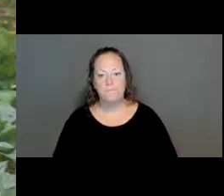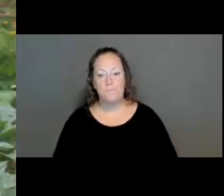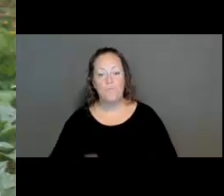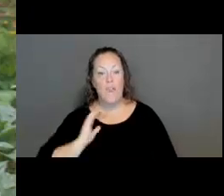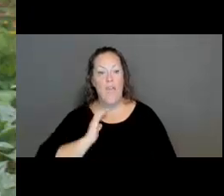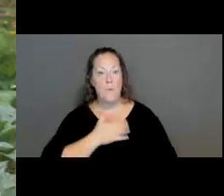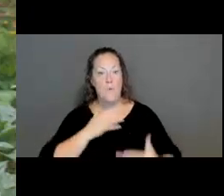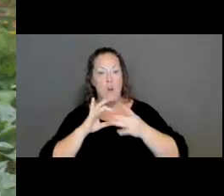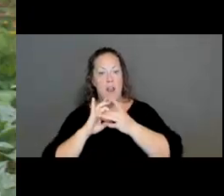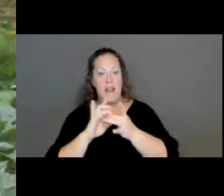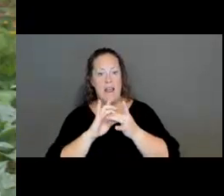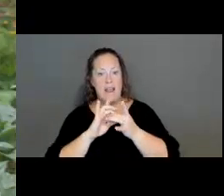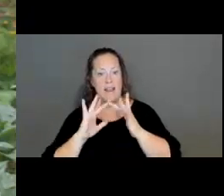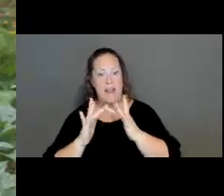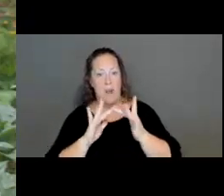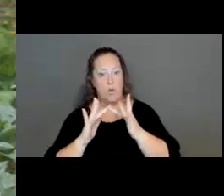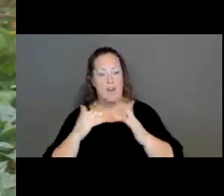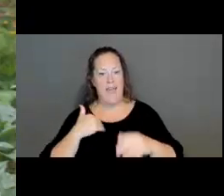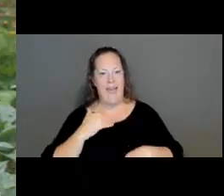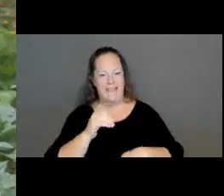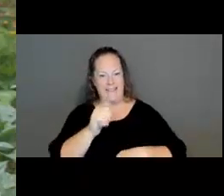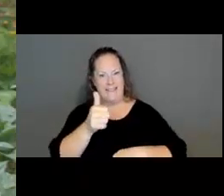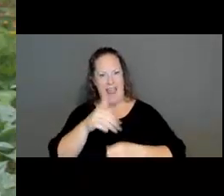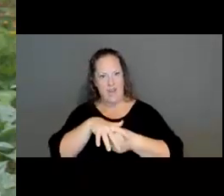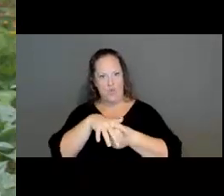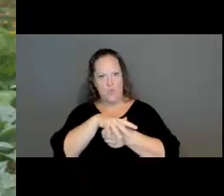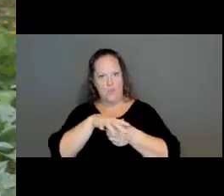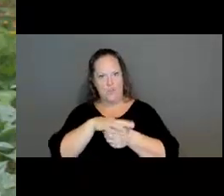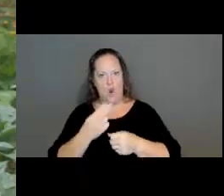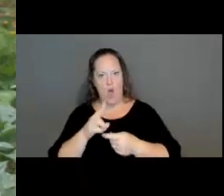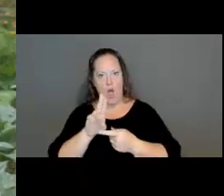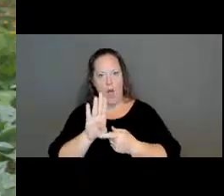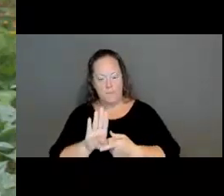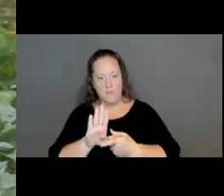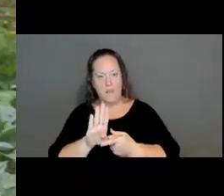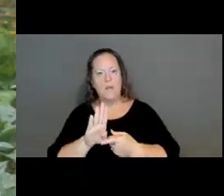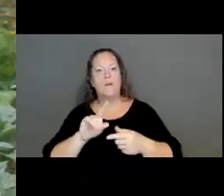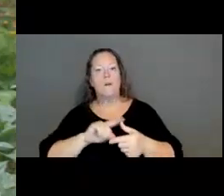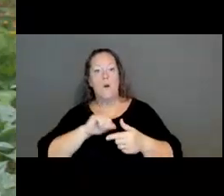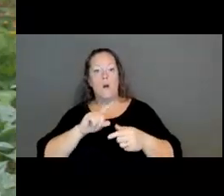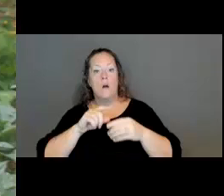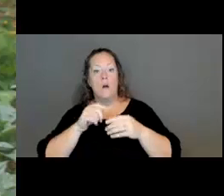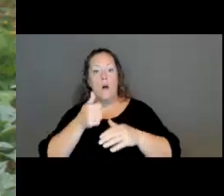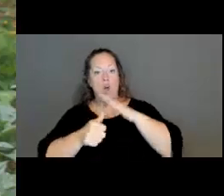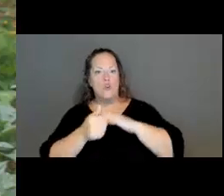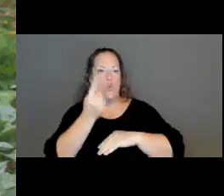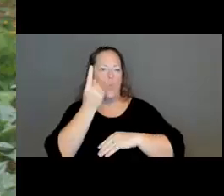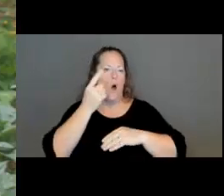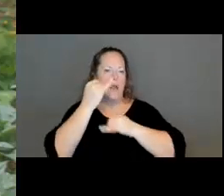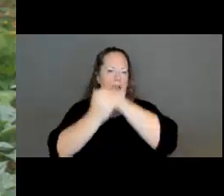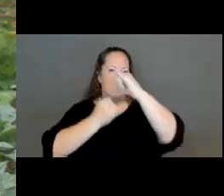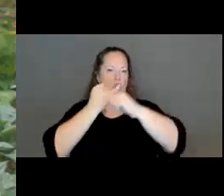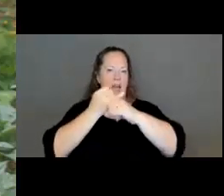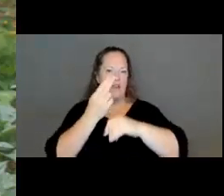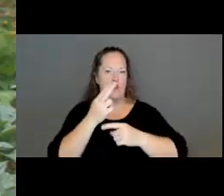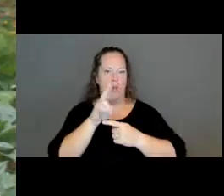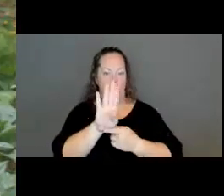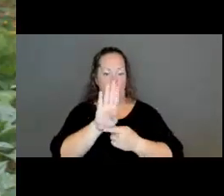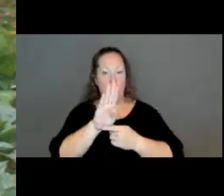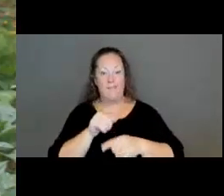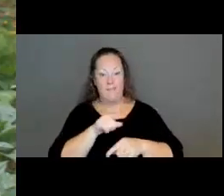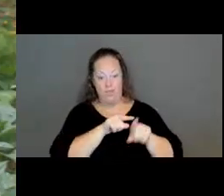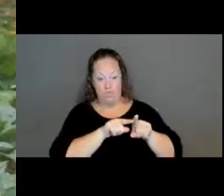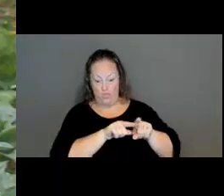Climate Hub Network has 10 regional hubs, and our International Climate Hub And each of those regional hubs really focus on